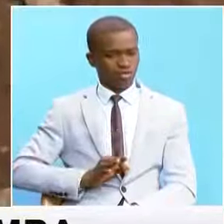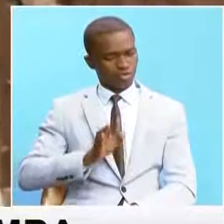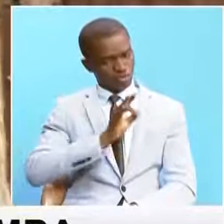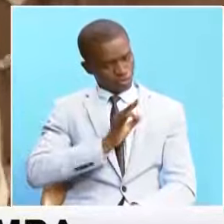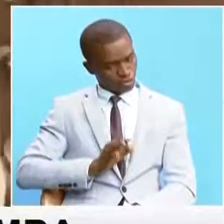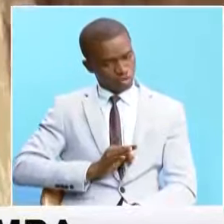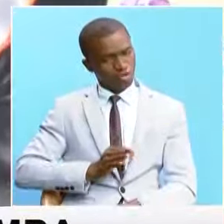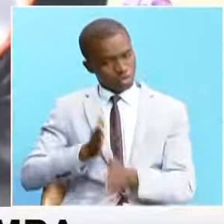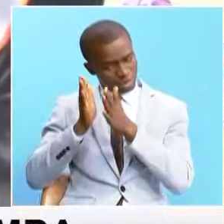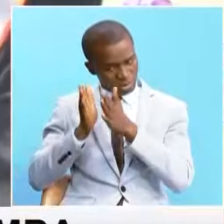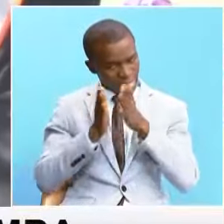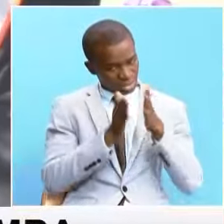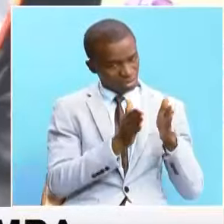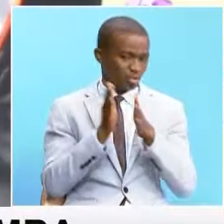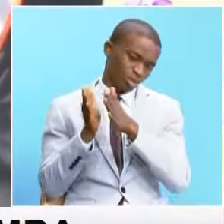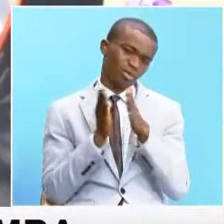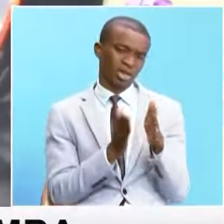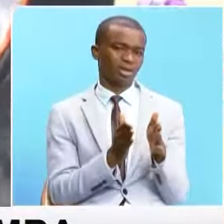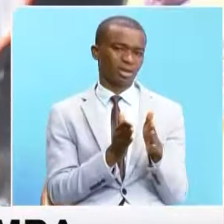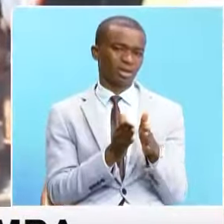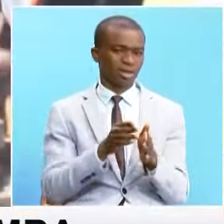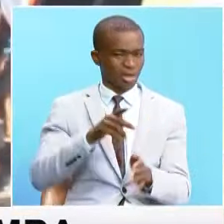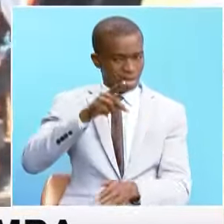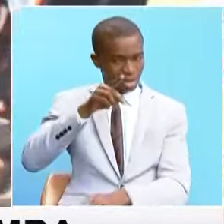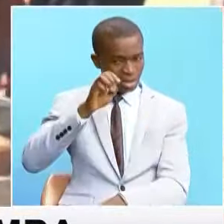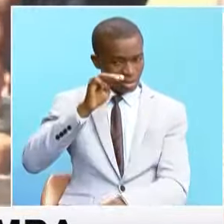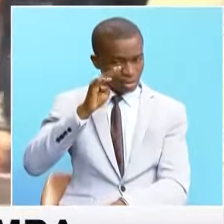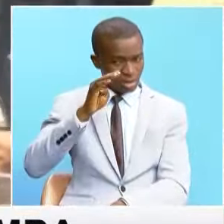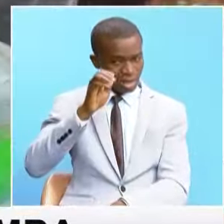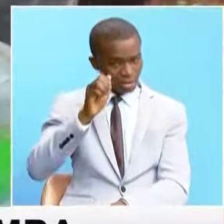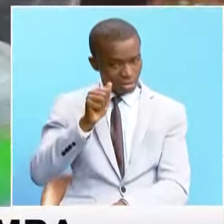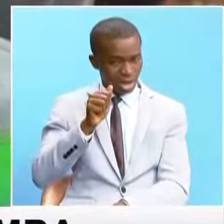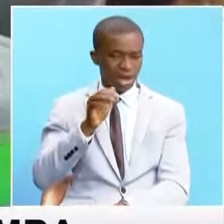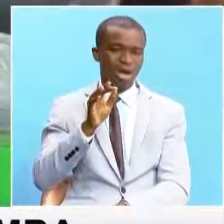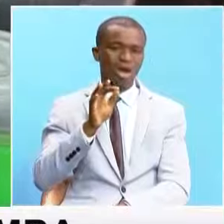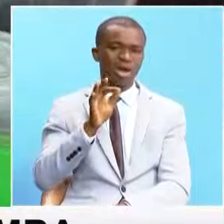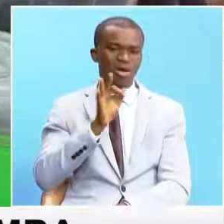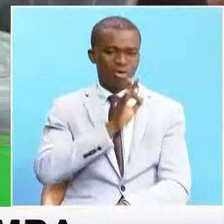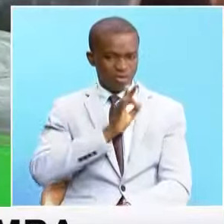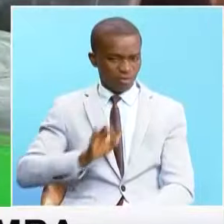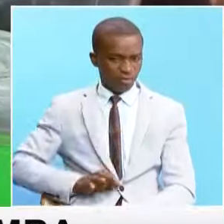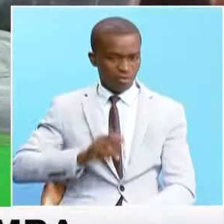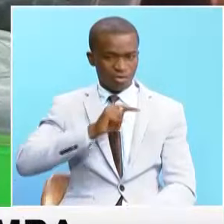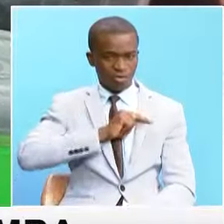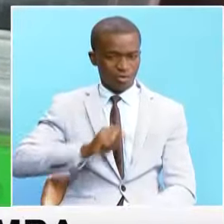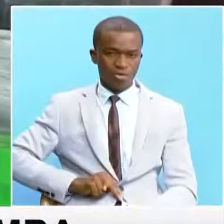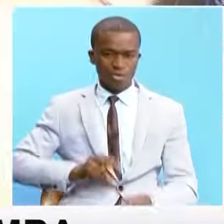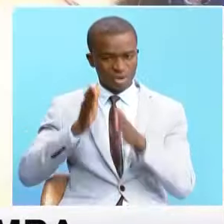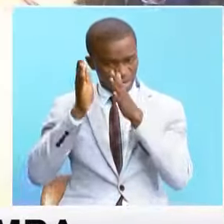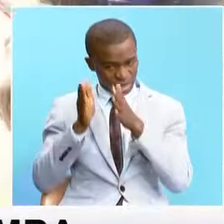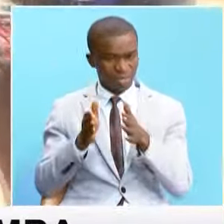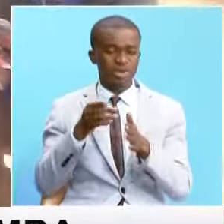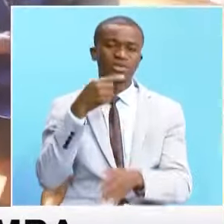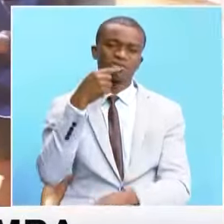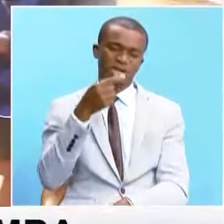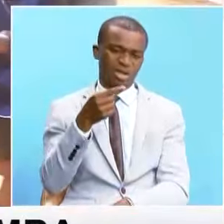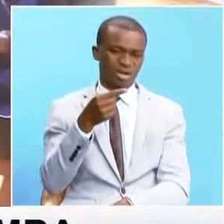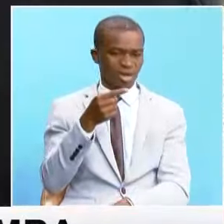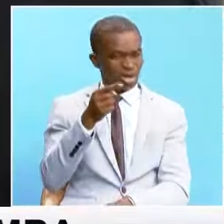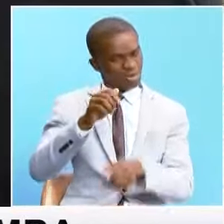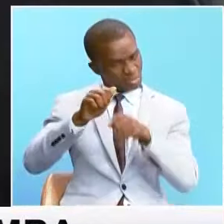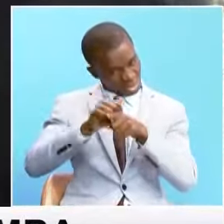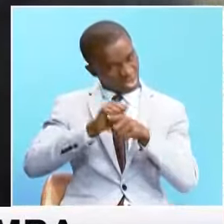available foods. Pemba District nutritionist Wabista Moya hopes that the knowledge gained from these trainings will spread throughout